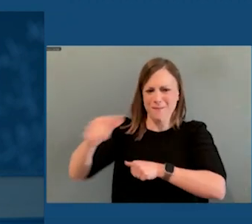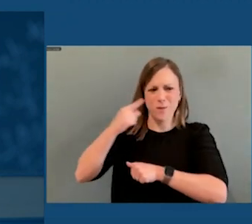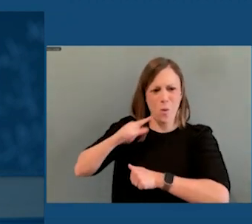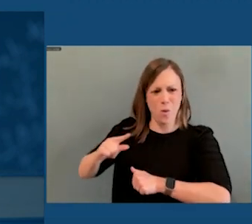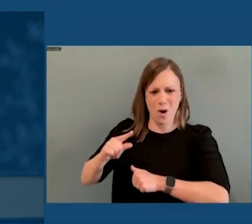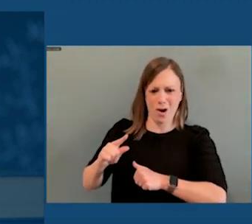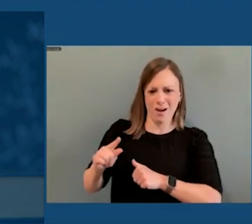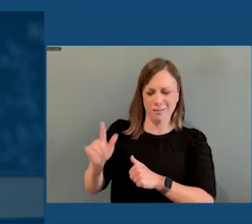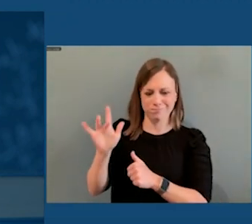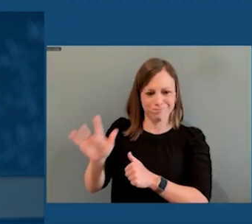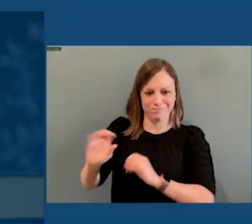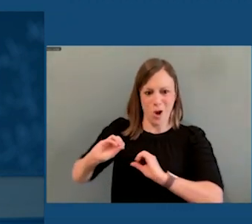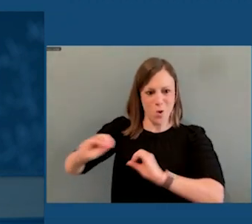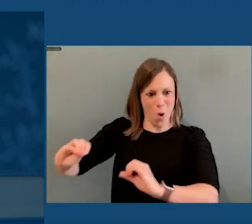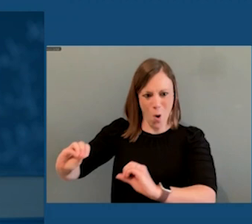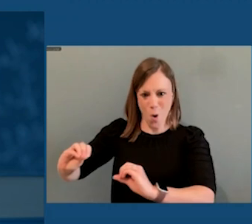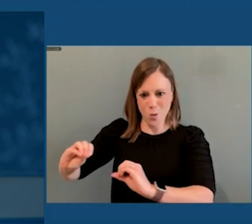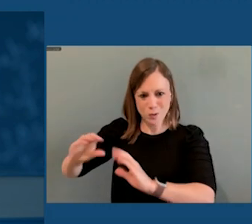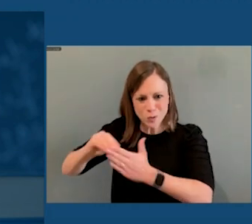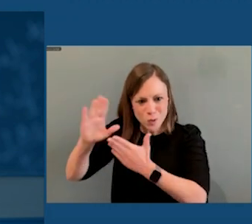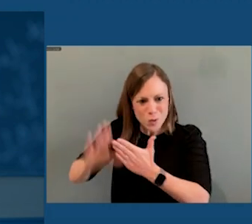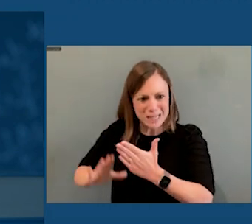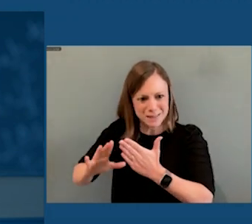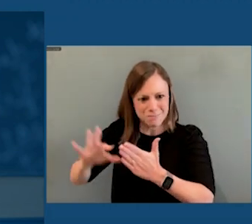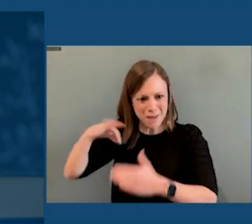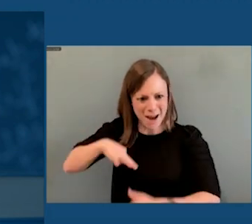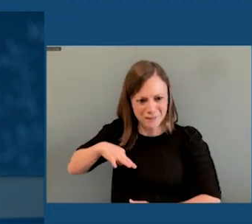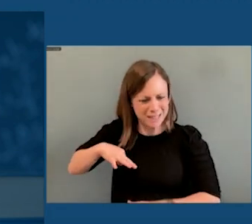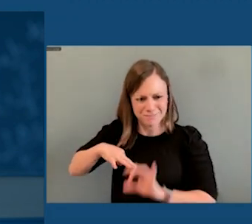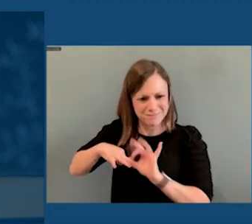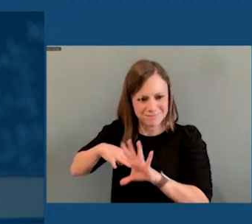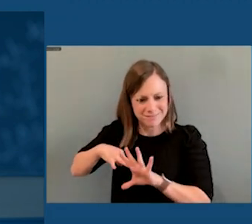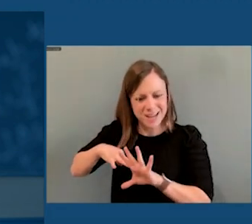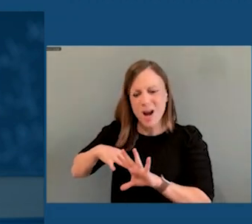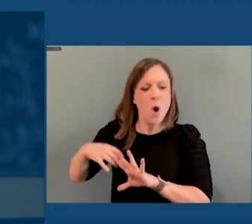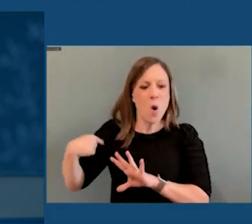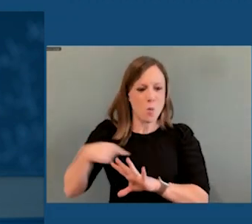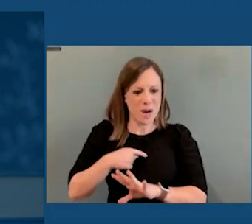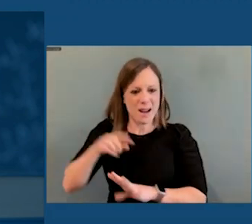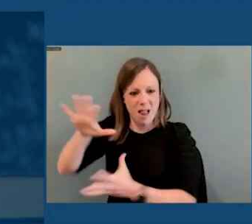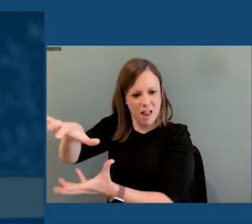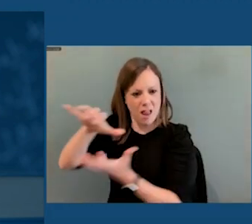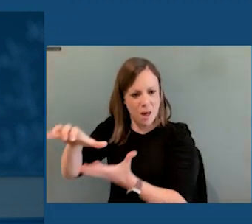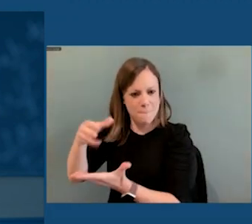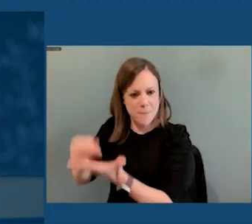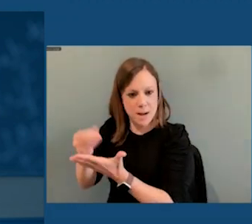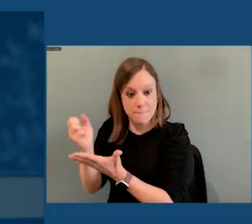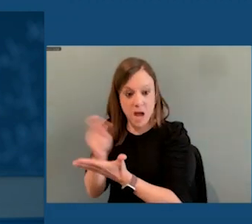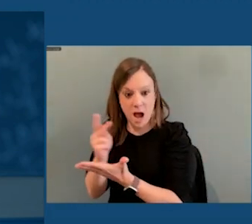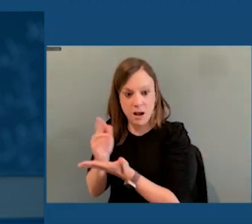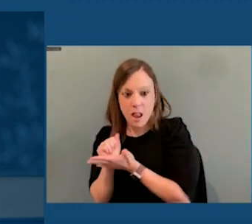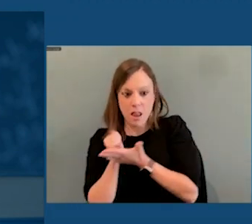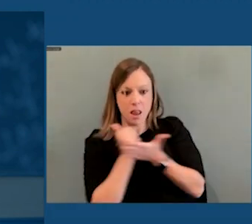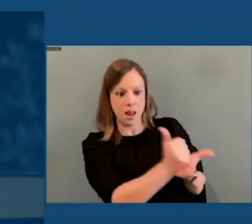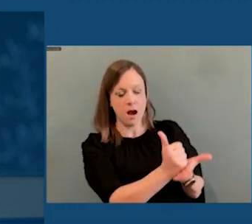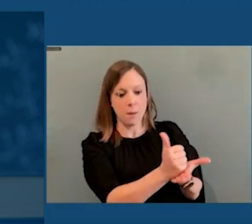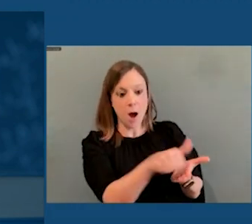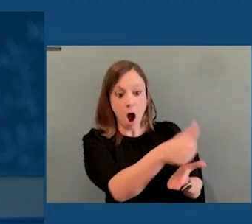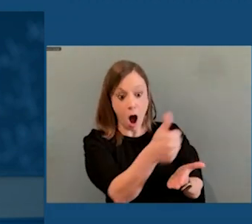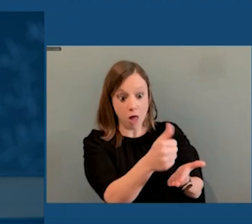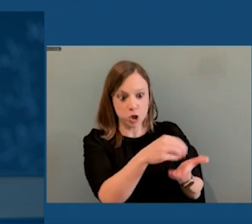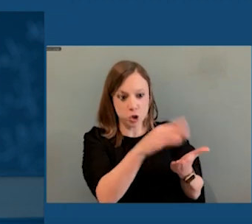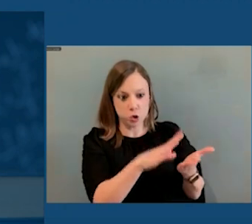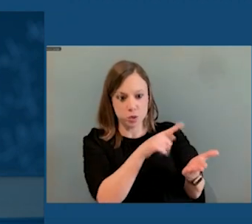sums of money sit in school district reserves when that money could be used in helping students in low-income neighborhoods and communities of